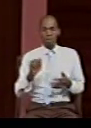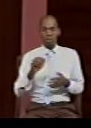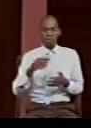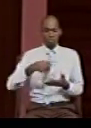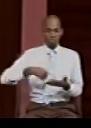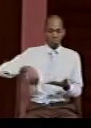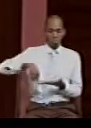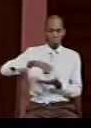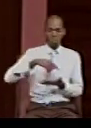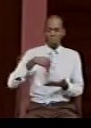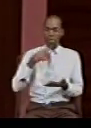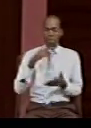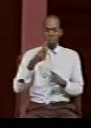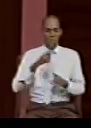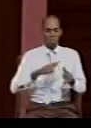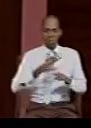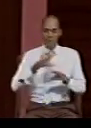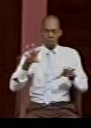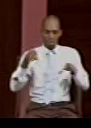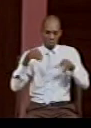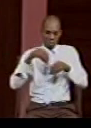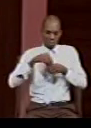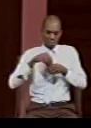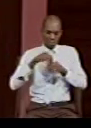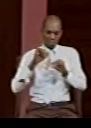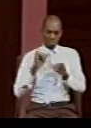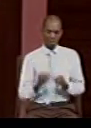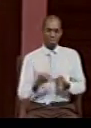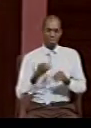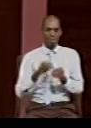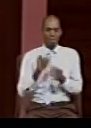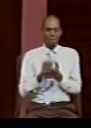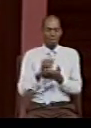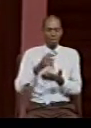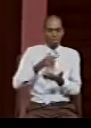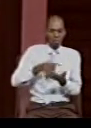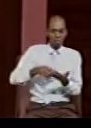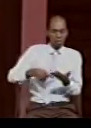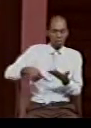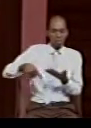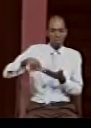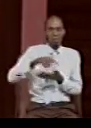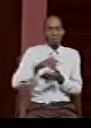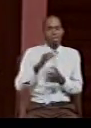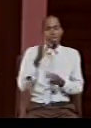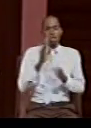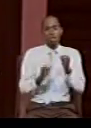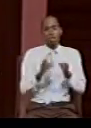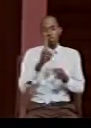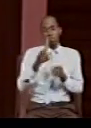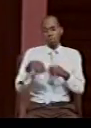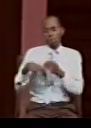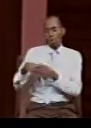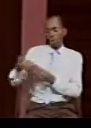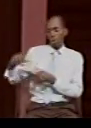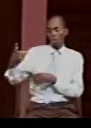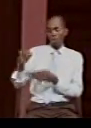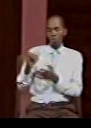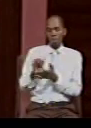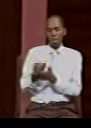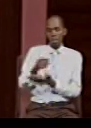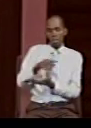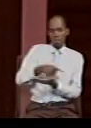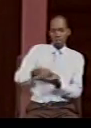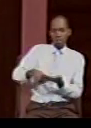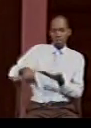stay inside that circle. If you go outside that circle